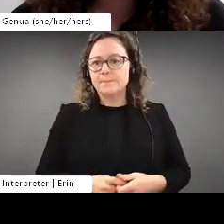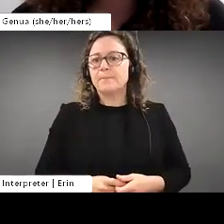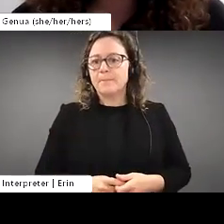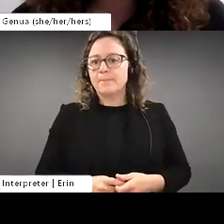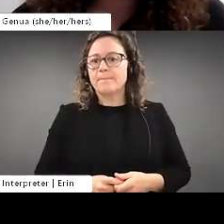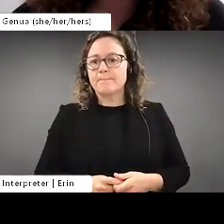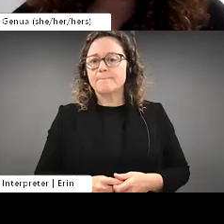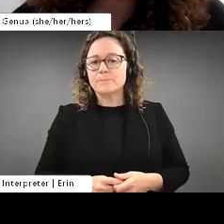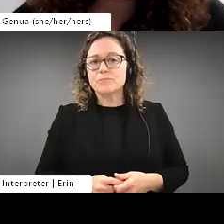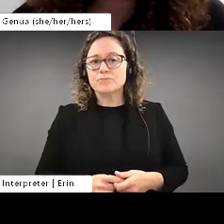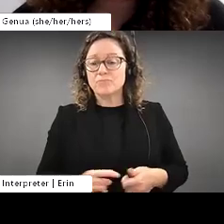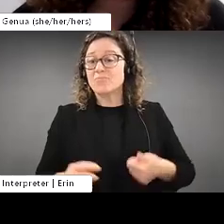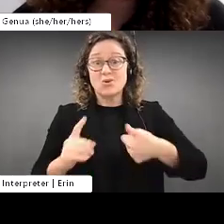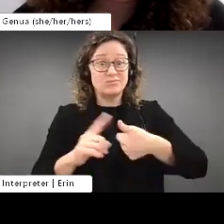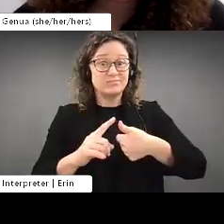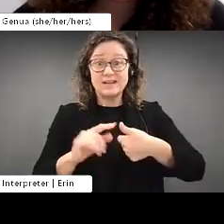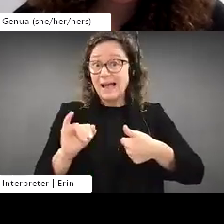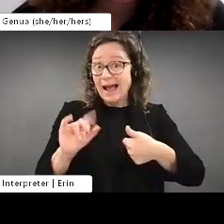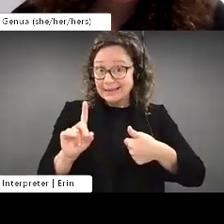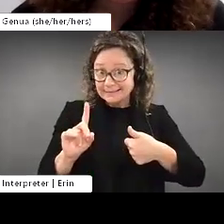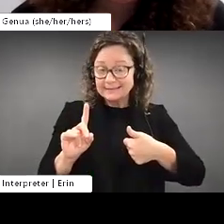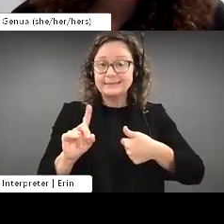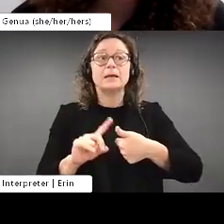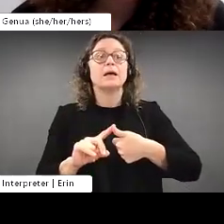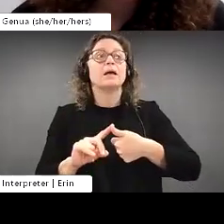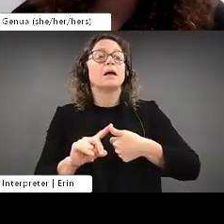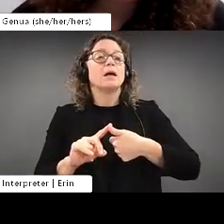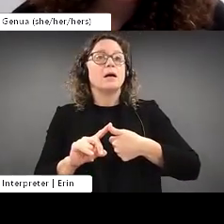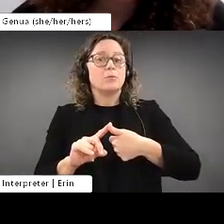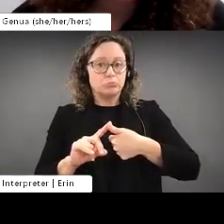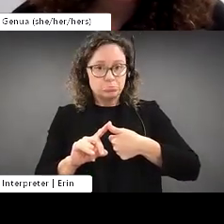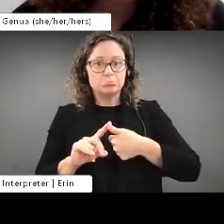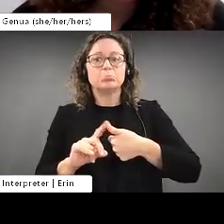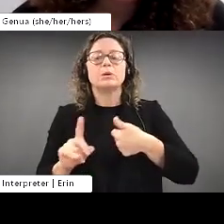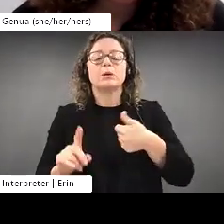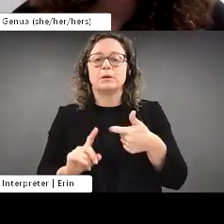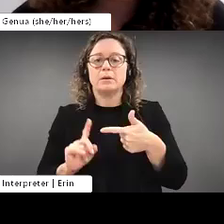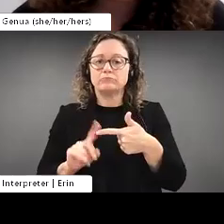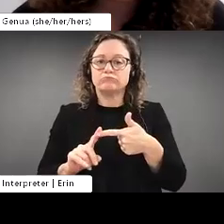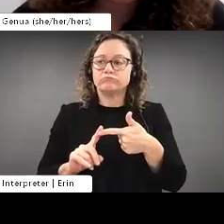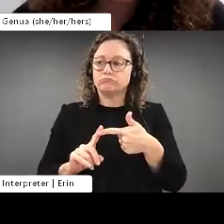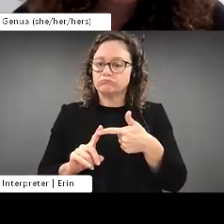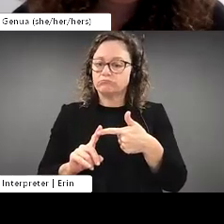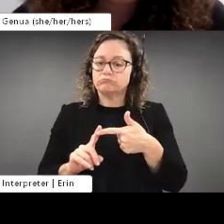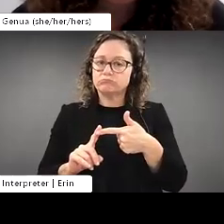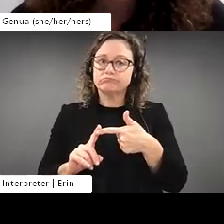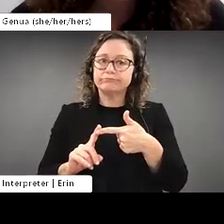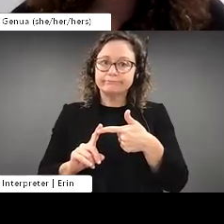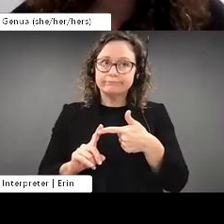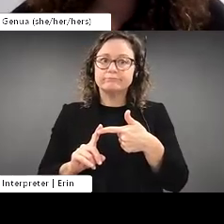Yeah, so as long as she has her ID coming into the branch, um, and answers some